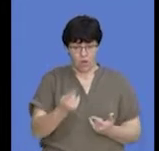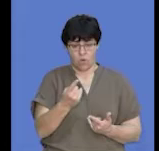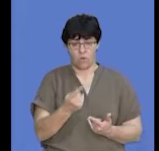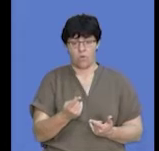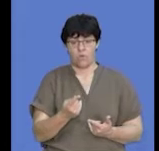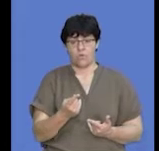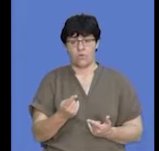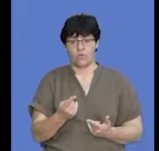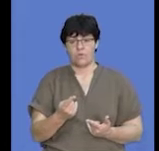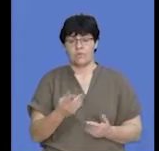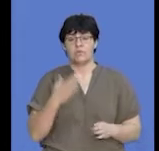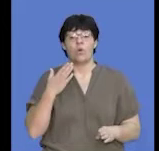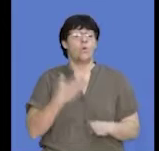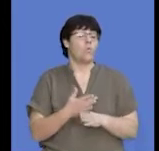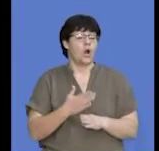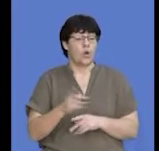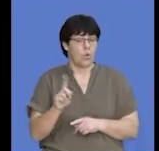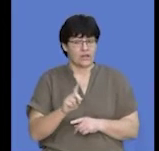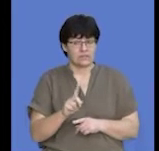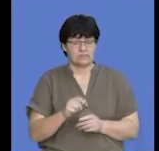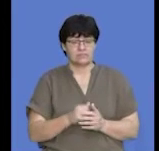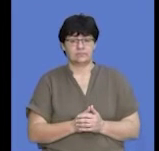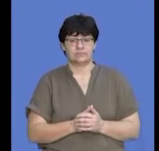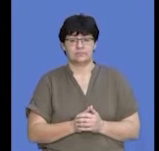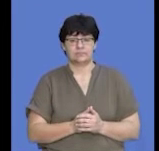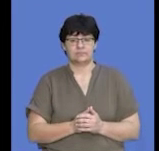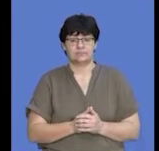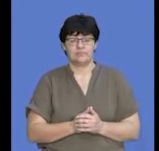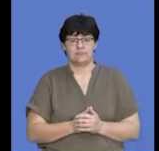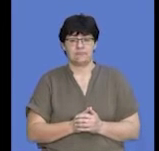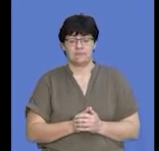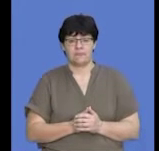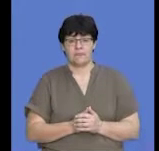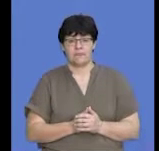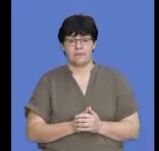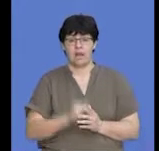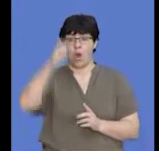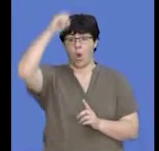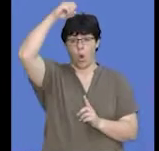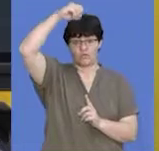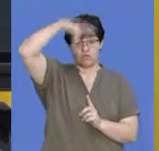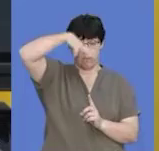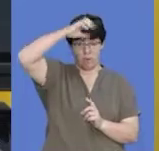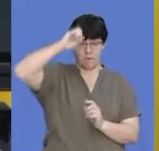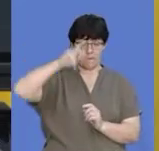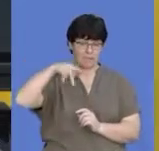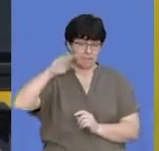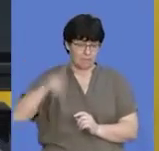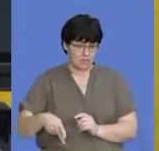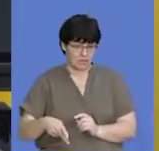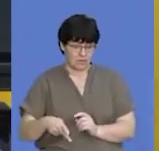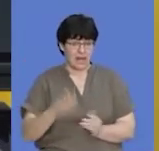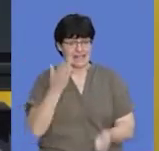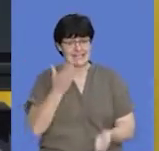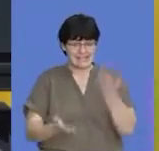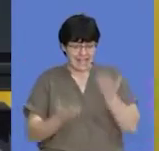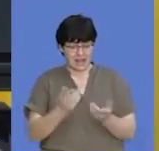to be working on the following. An orthophoto map, the scale